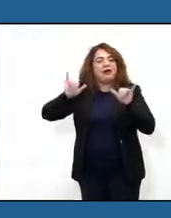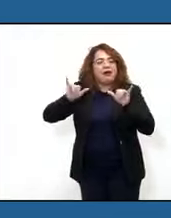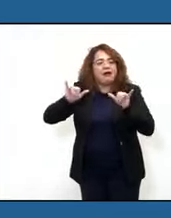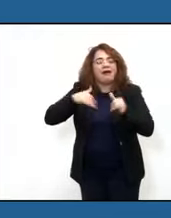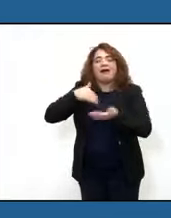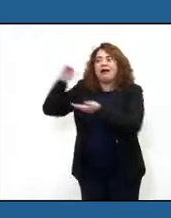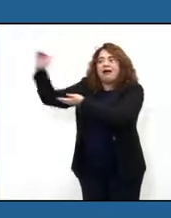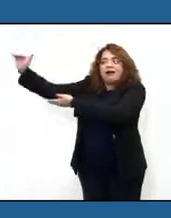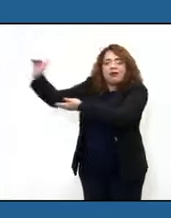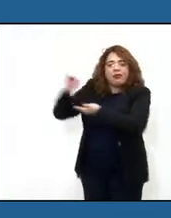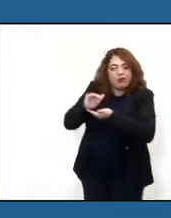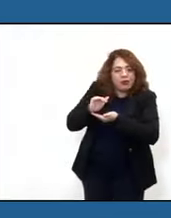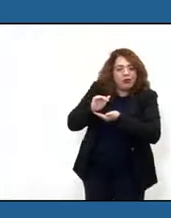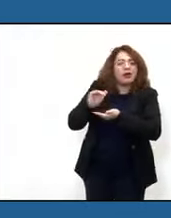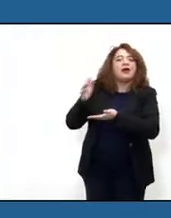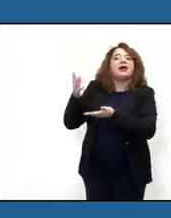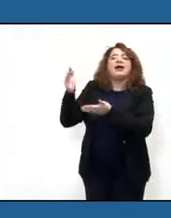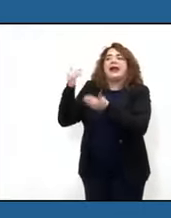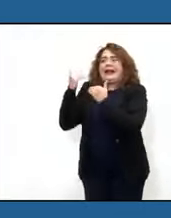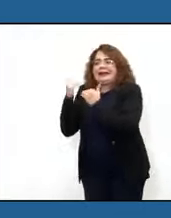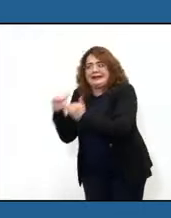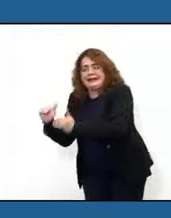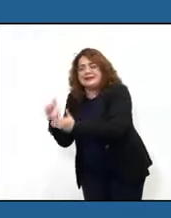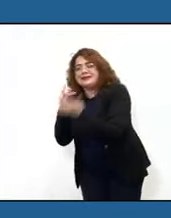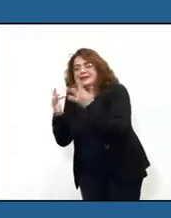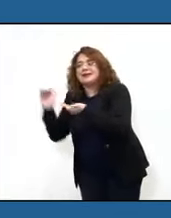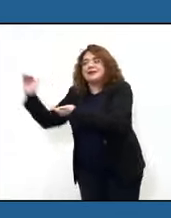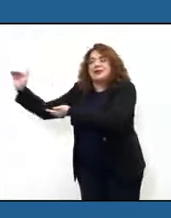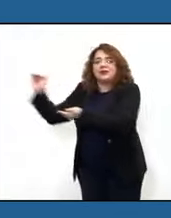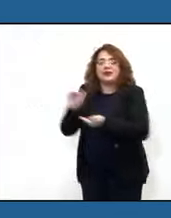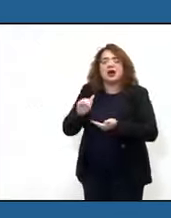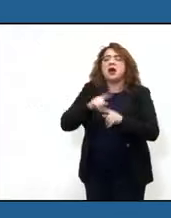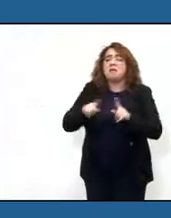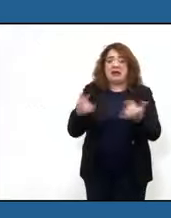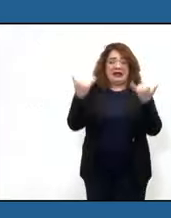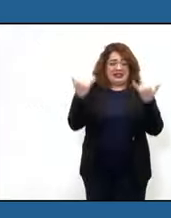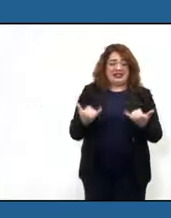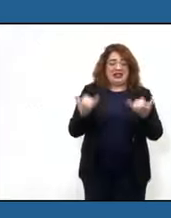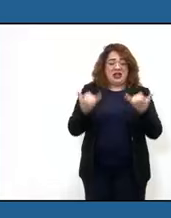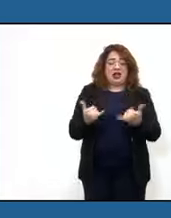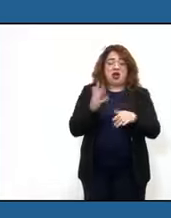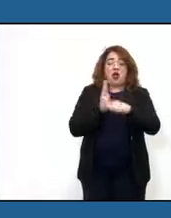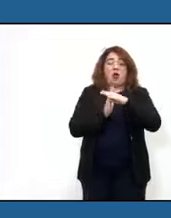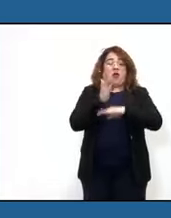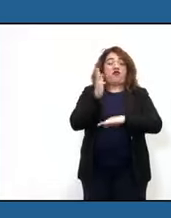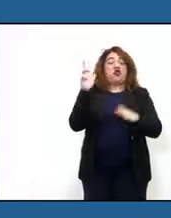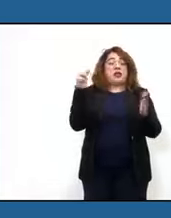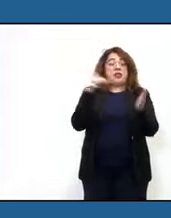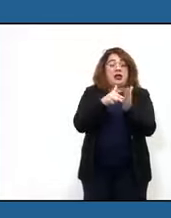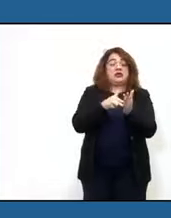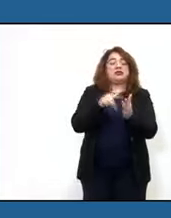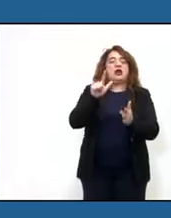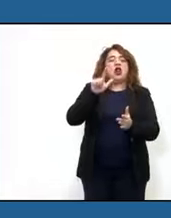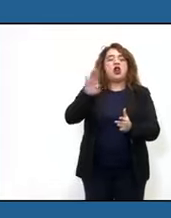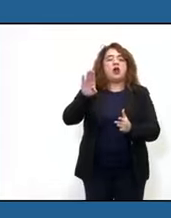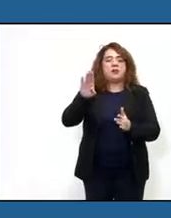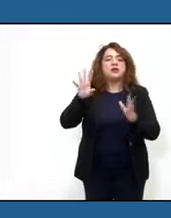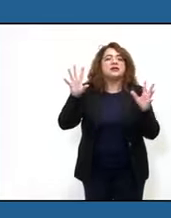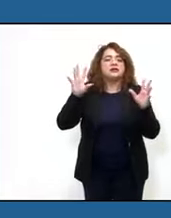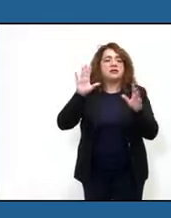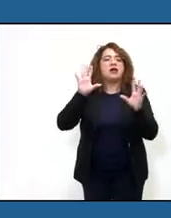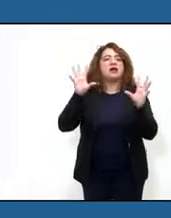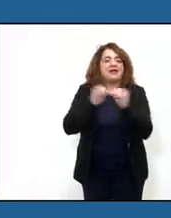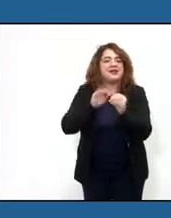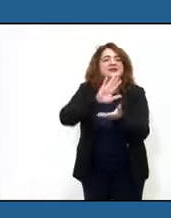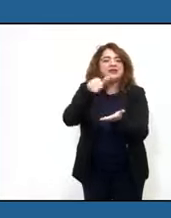can, you know, do well over 3,000 at the convention center, as well as in our other areas, there is more capacity